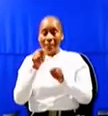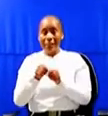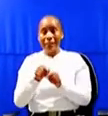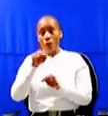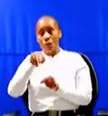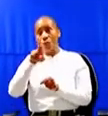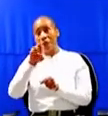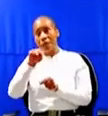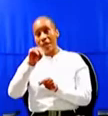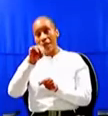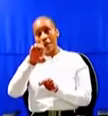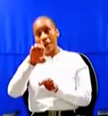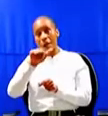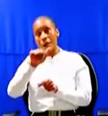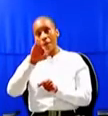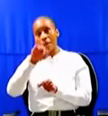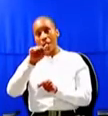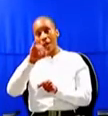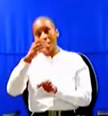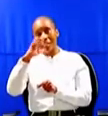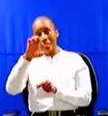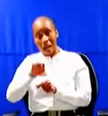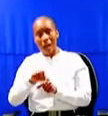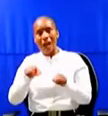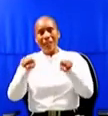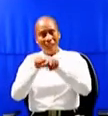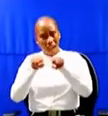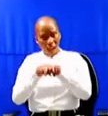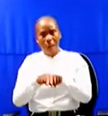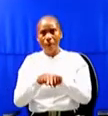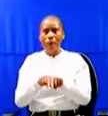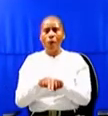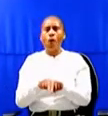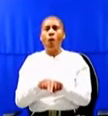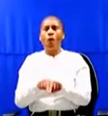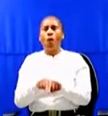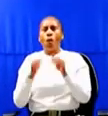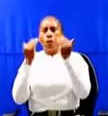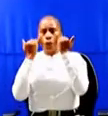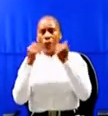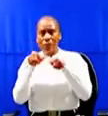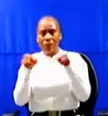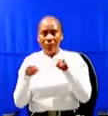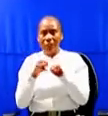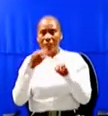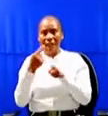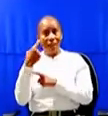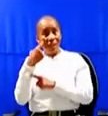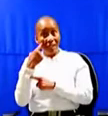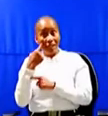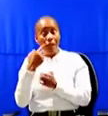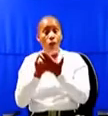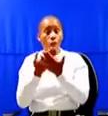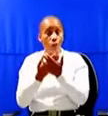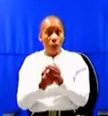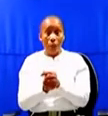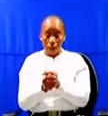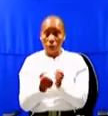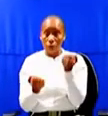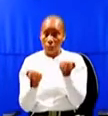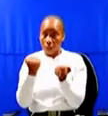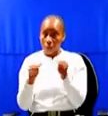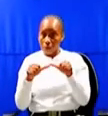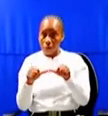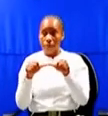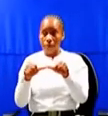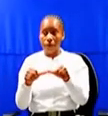high. It's similar to a public prosecutor considering whether there's a prima facie evidence to prosecute a case. In this